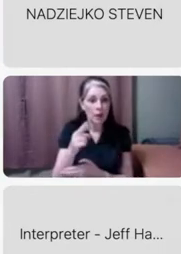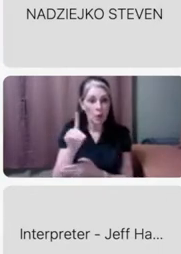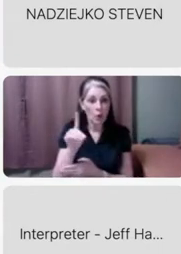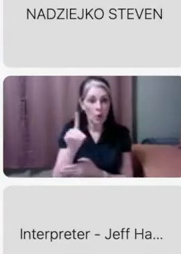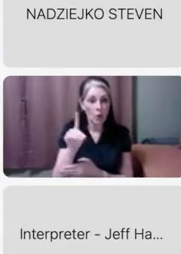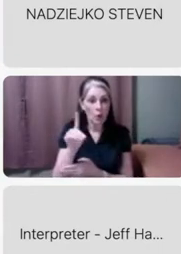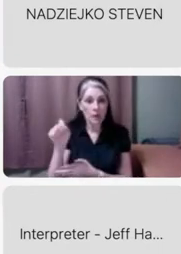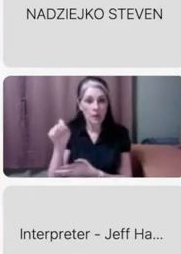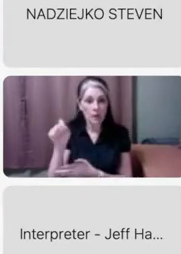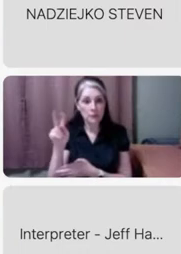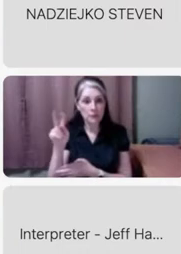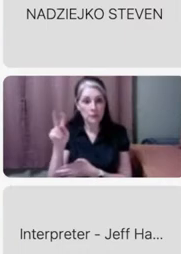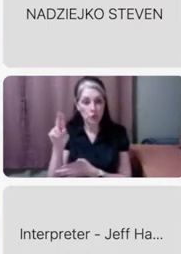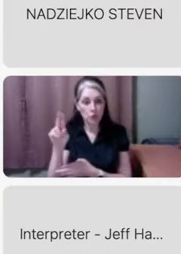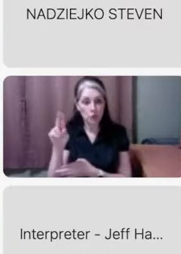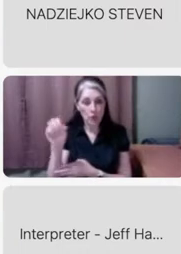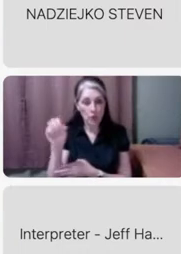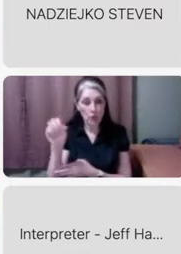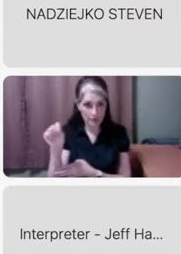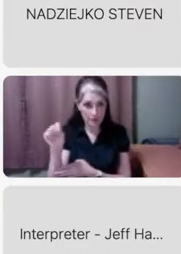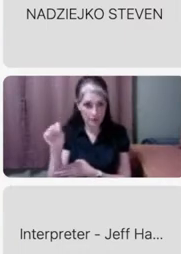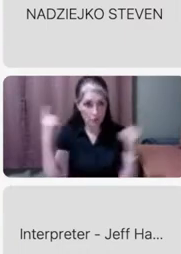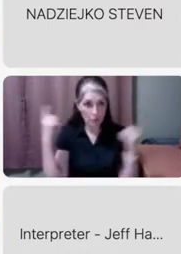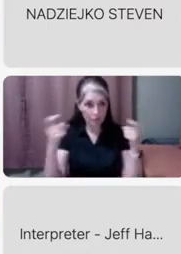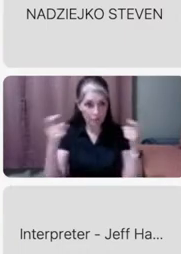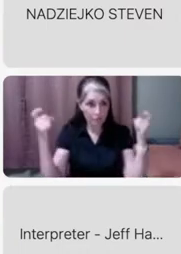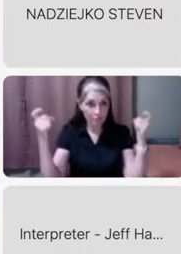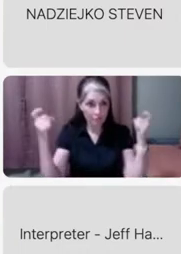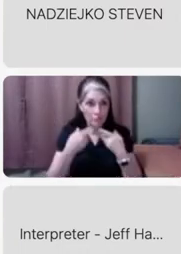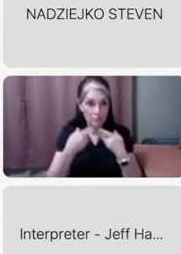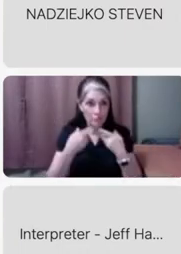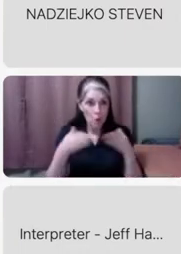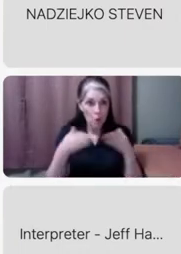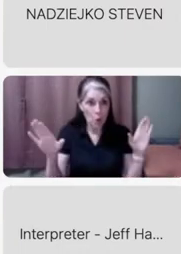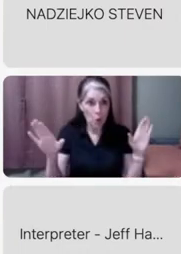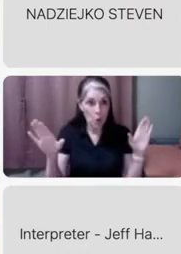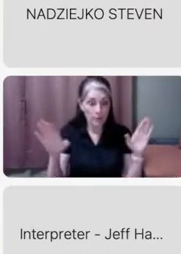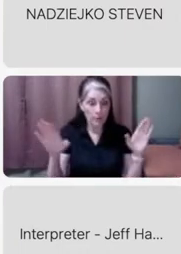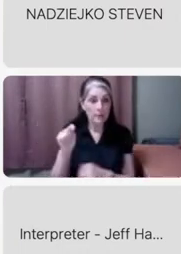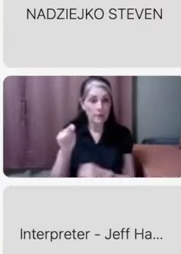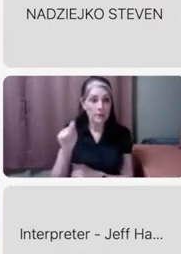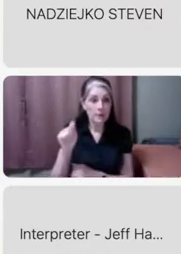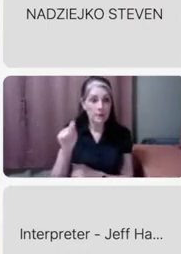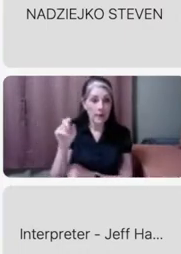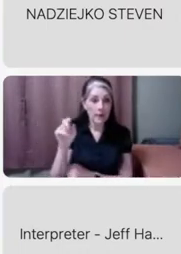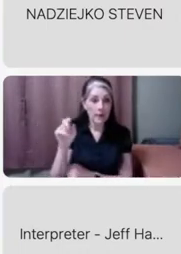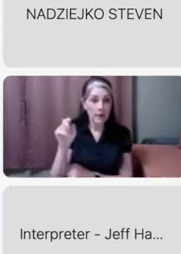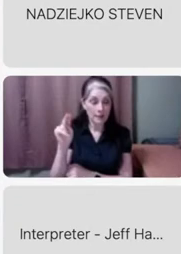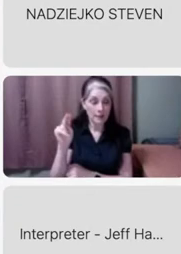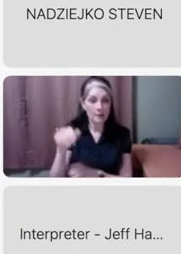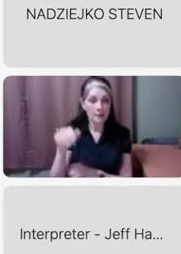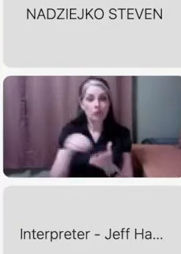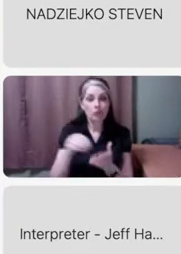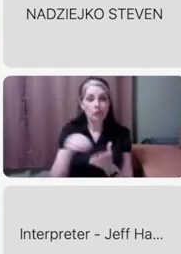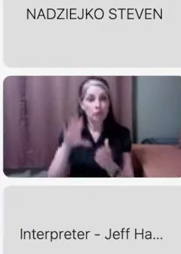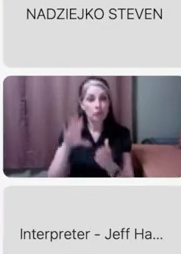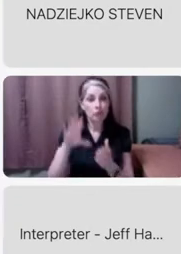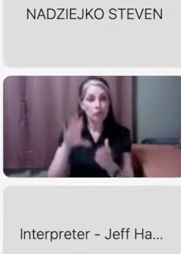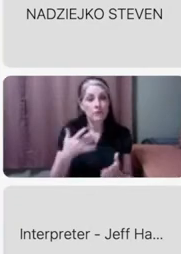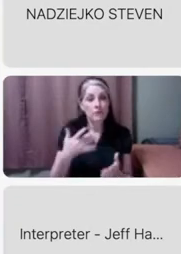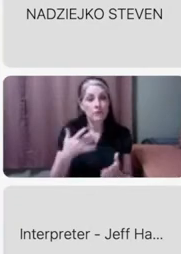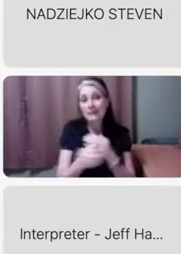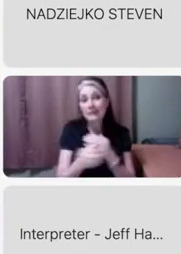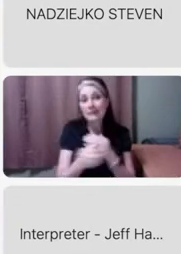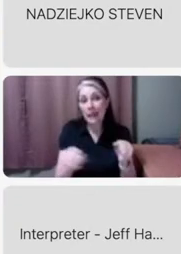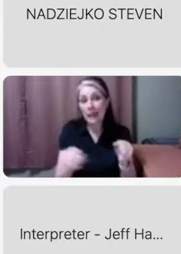celebrate its grand openings titan students are grateful to have a space on campus where they can feel safe and supported we are very